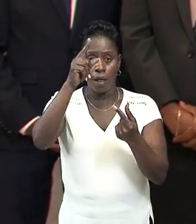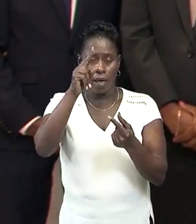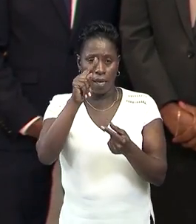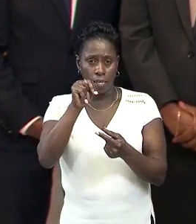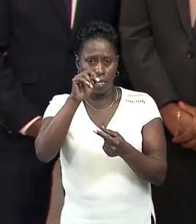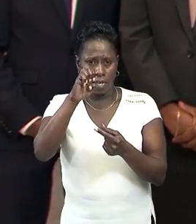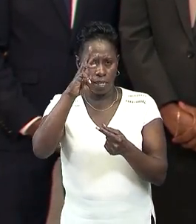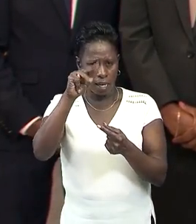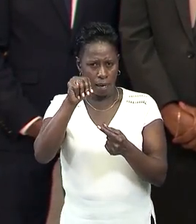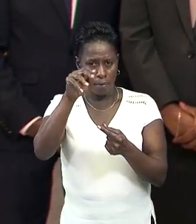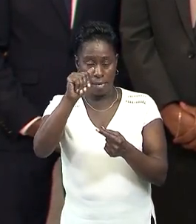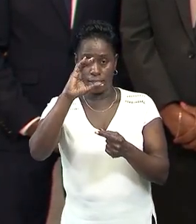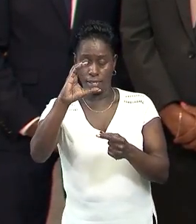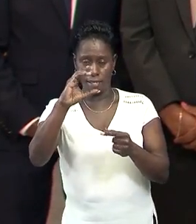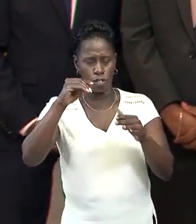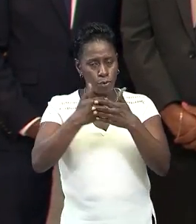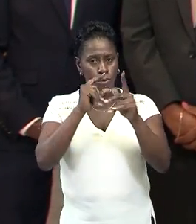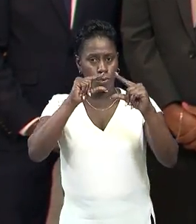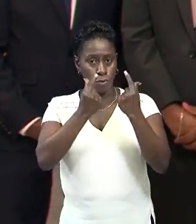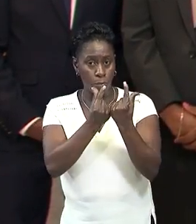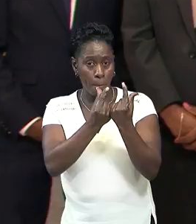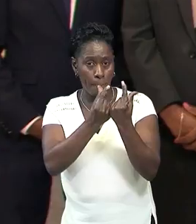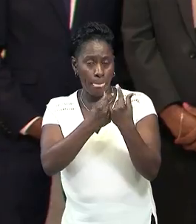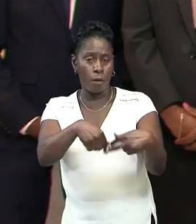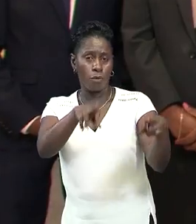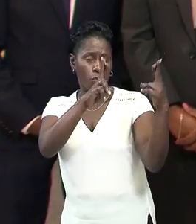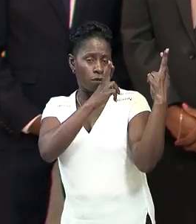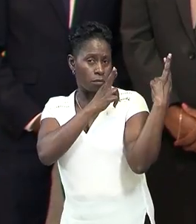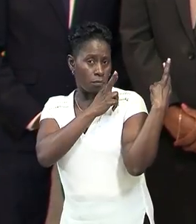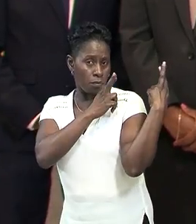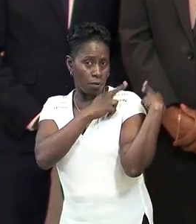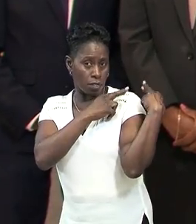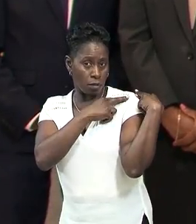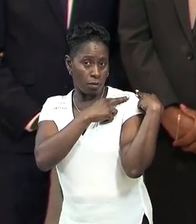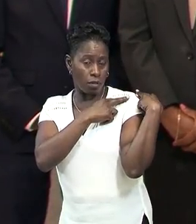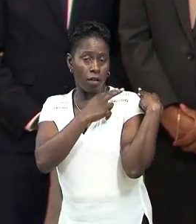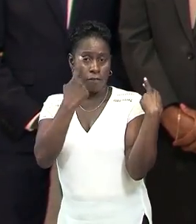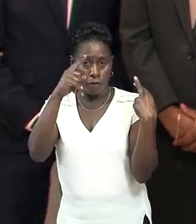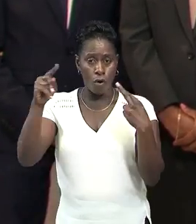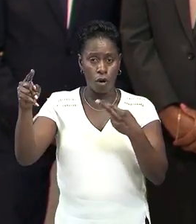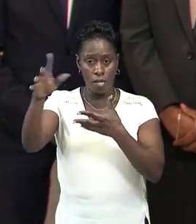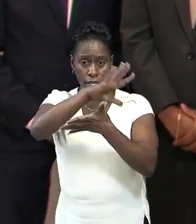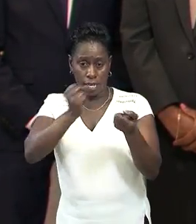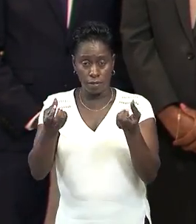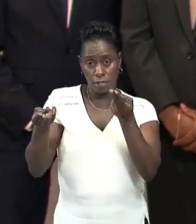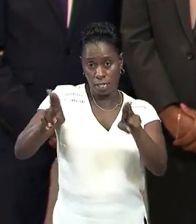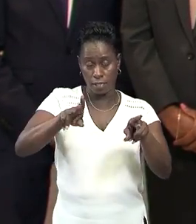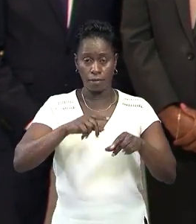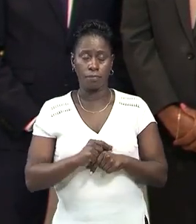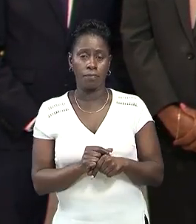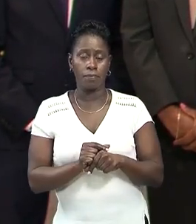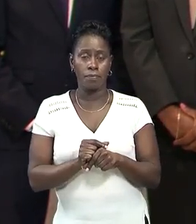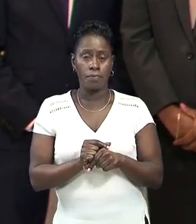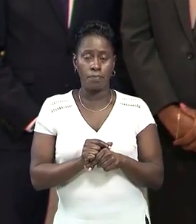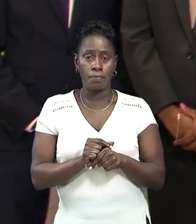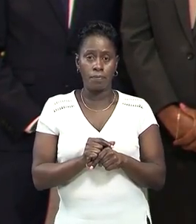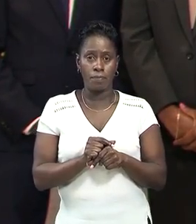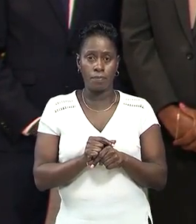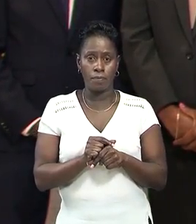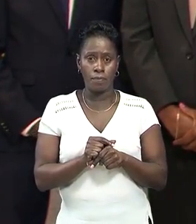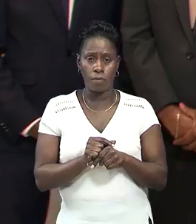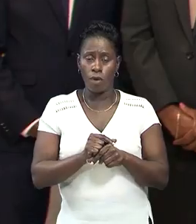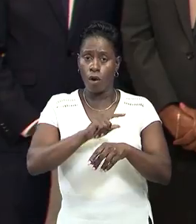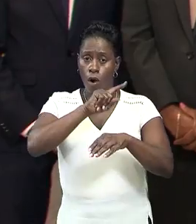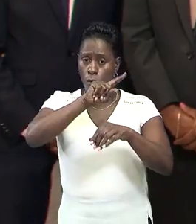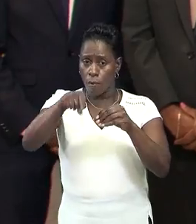Committee, NEMAC, which is the implementing agency in times of national disaster. Since